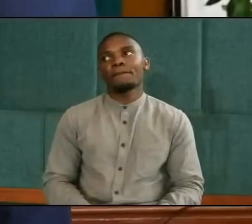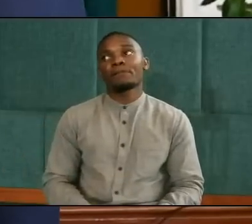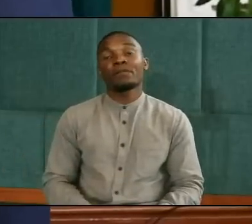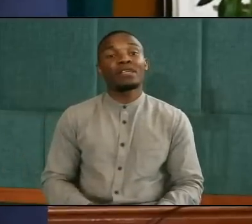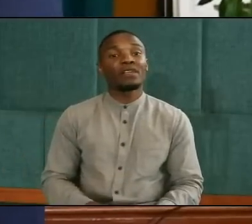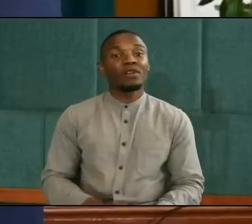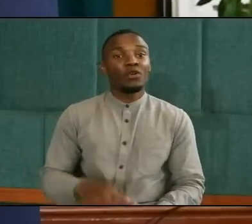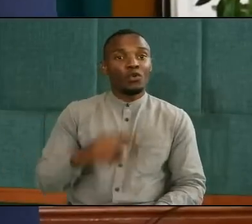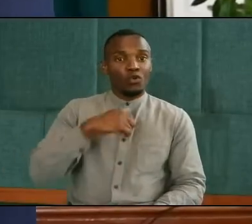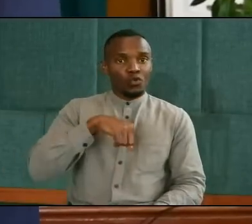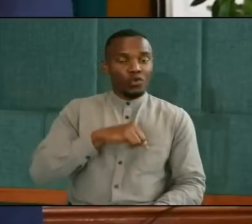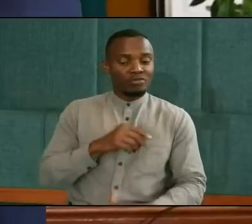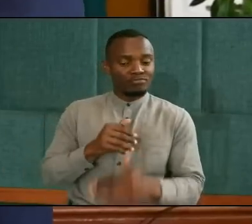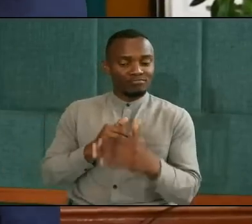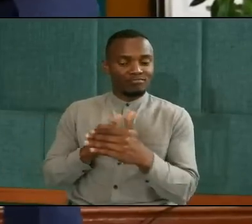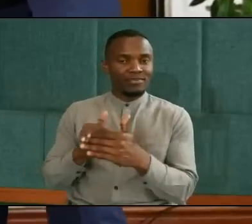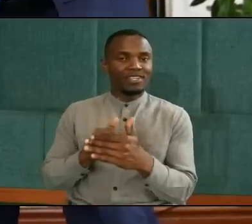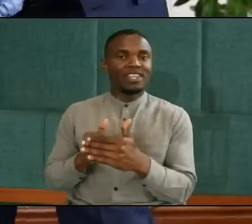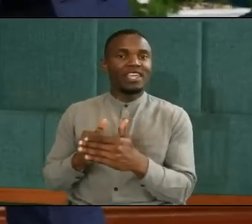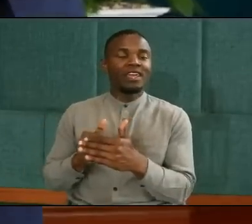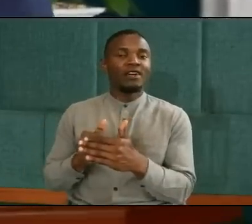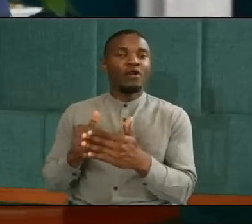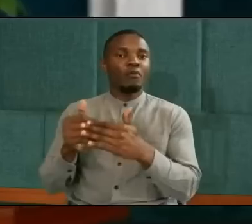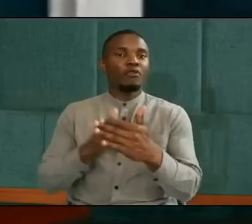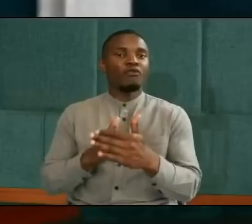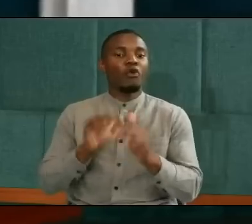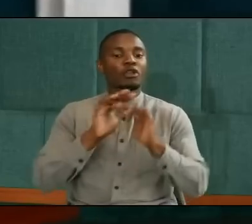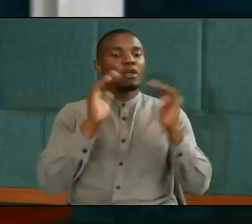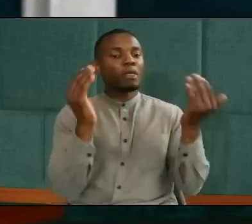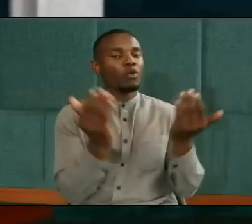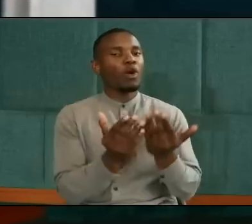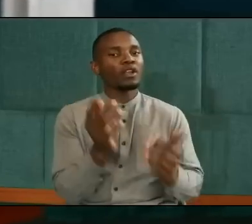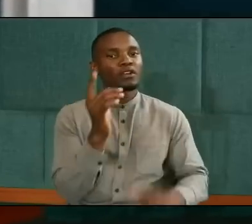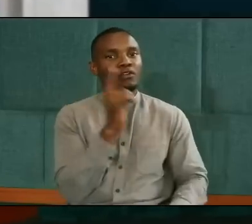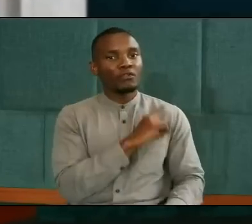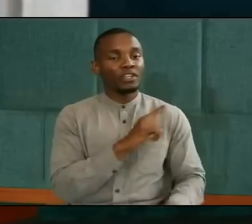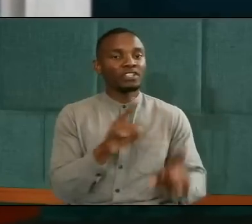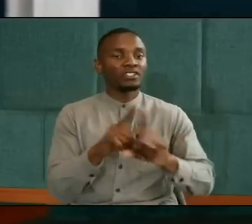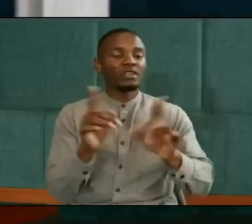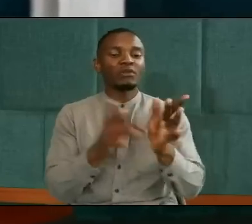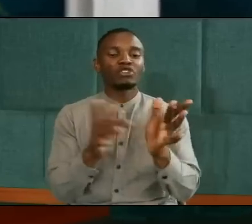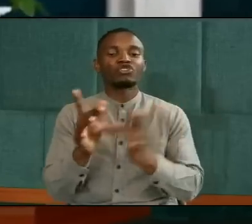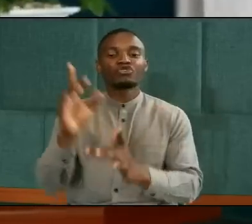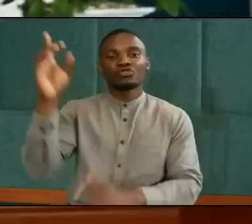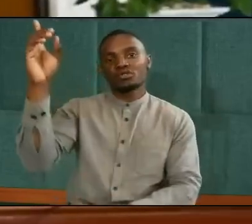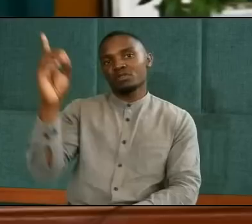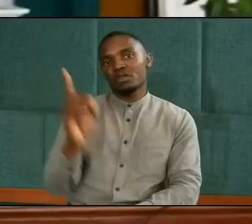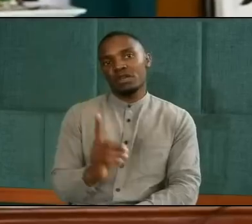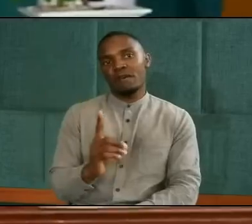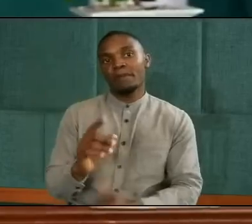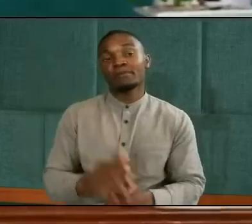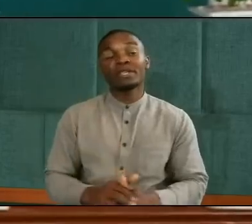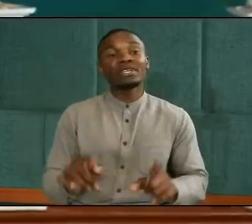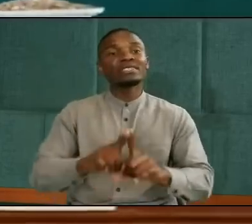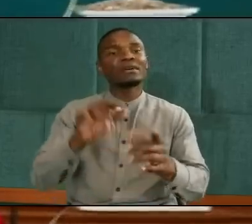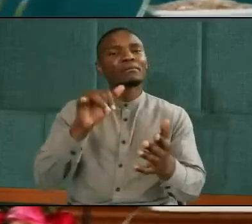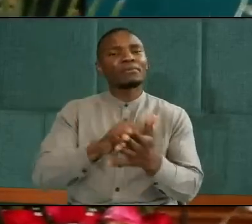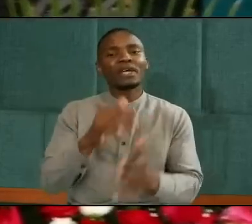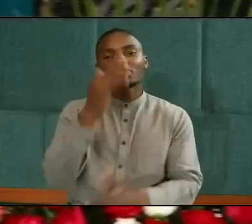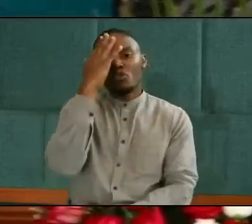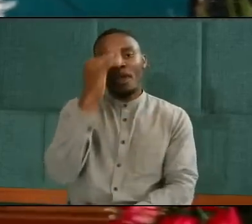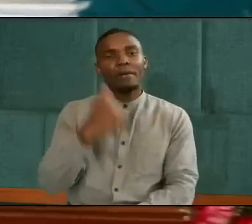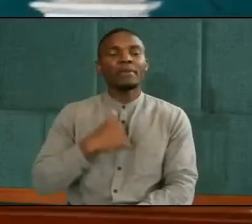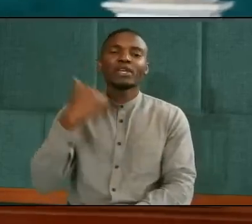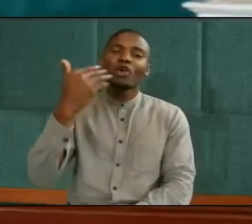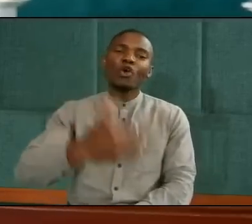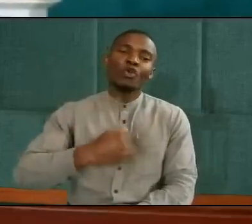That's how close we are to the end of the world and the coming of Christ. And that is why I say